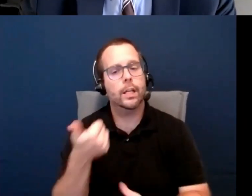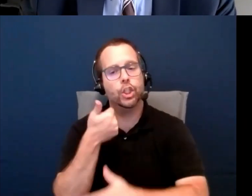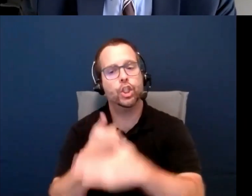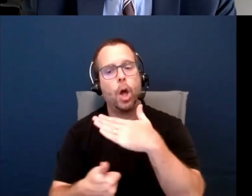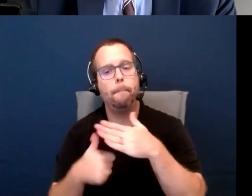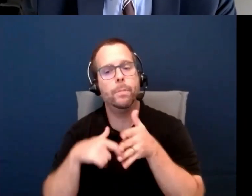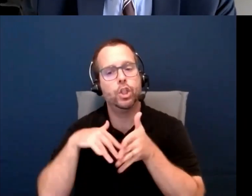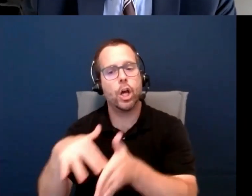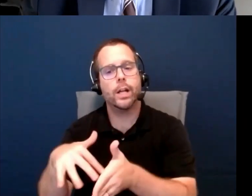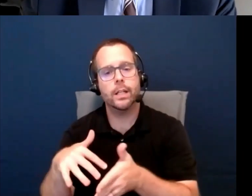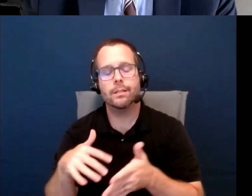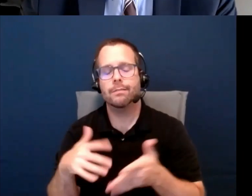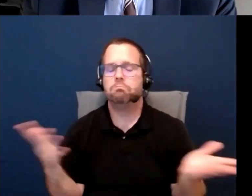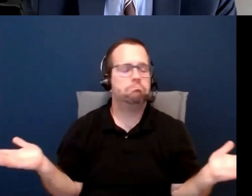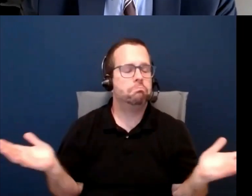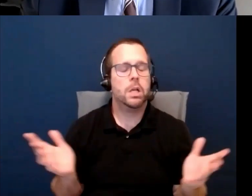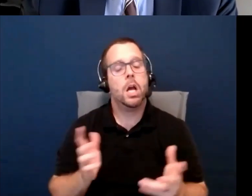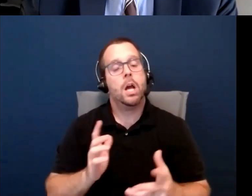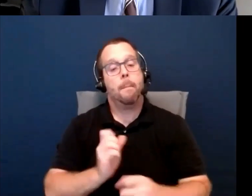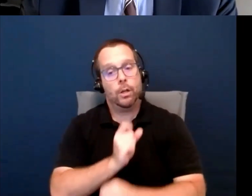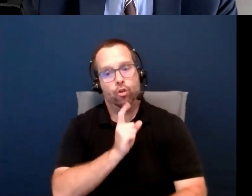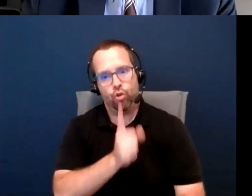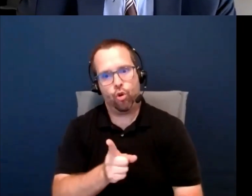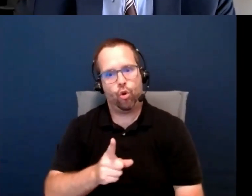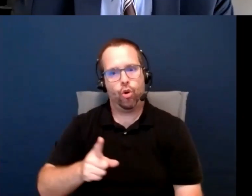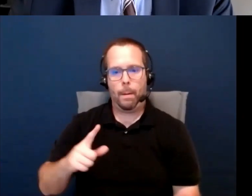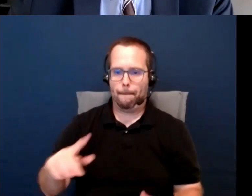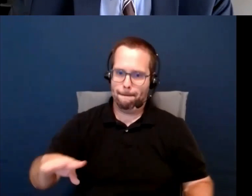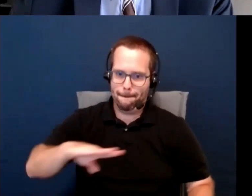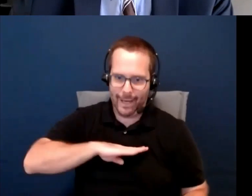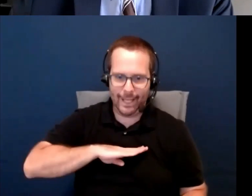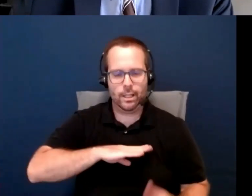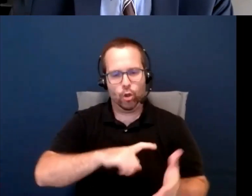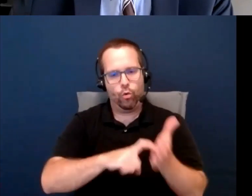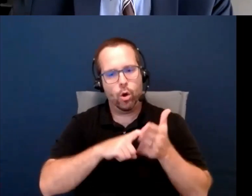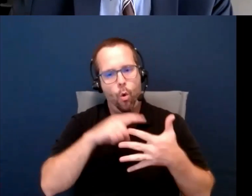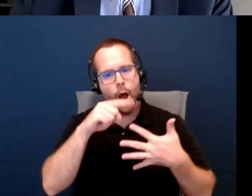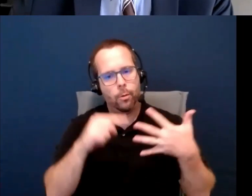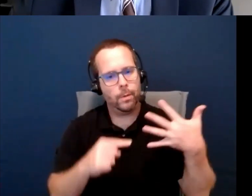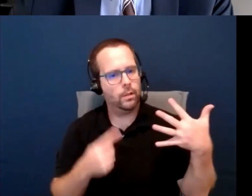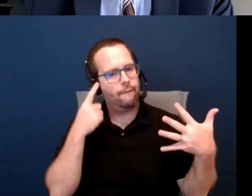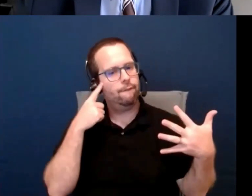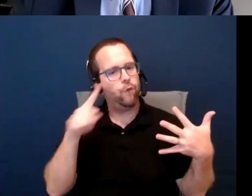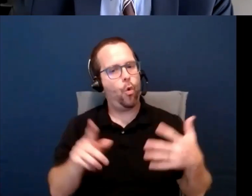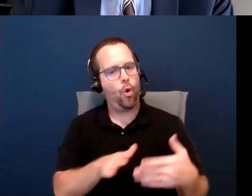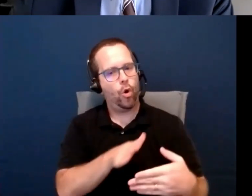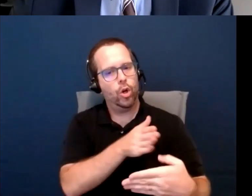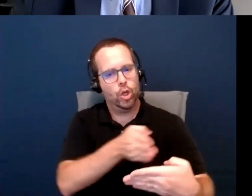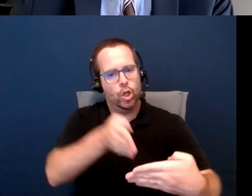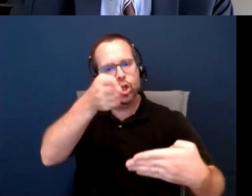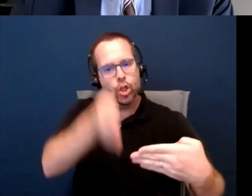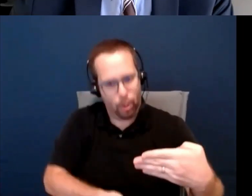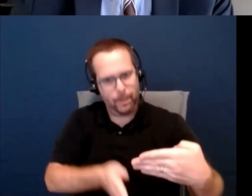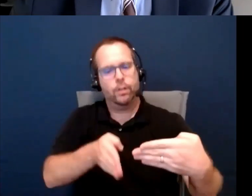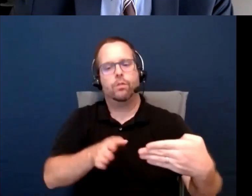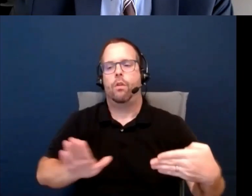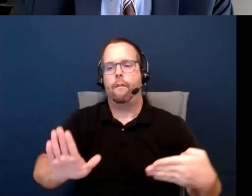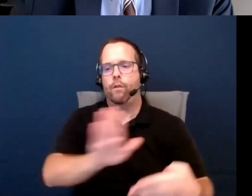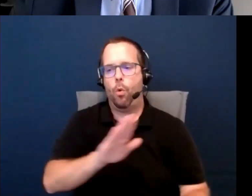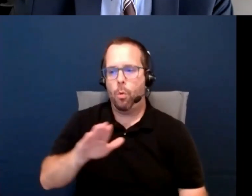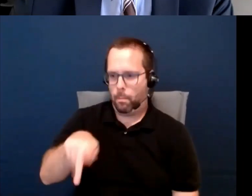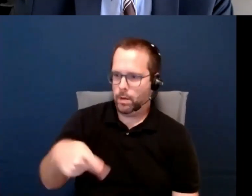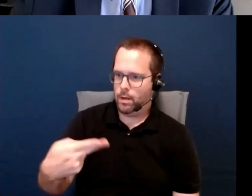it is meeting the requirements for completion of your doctorate in